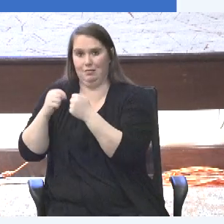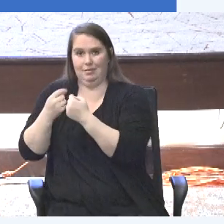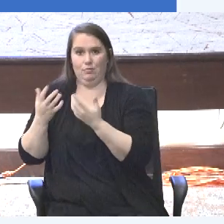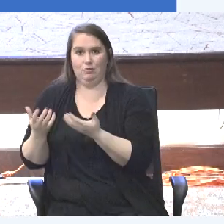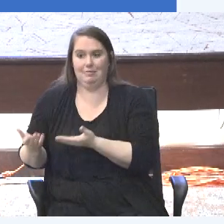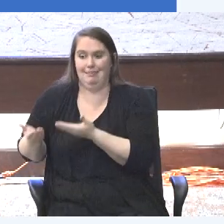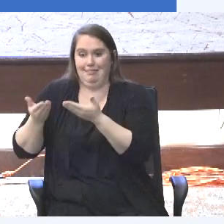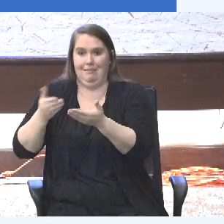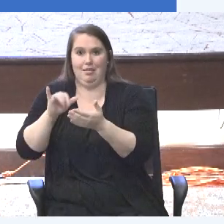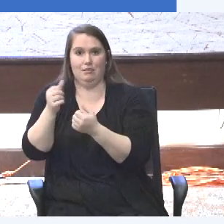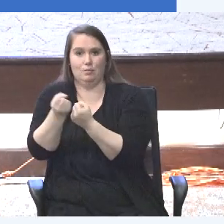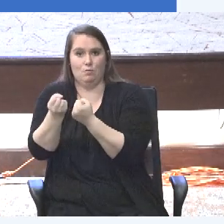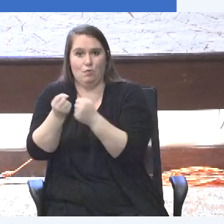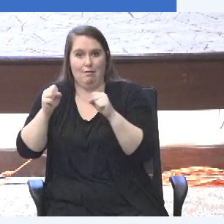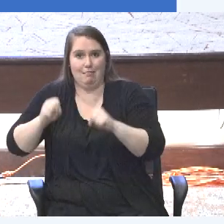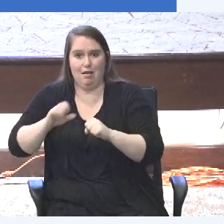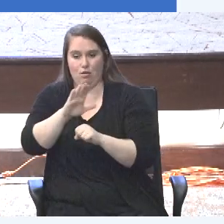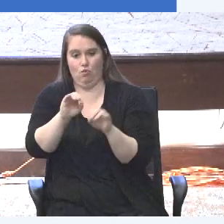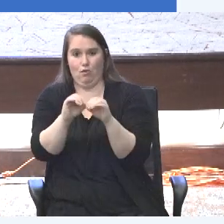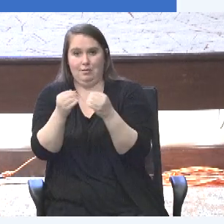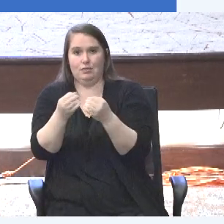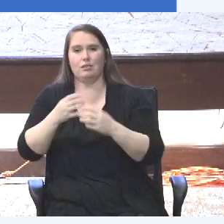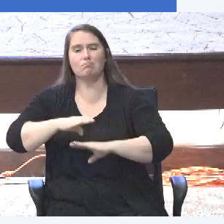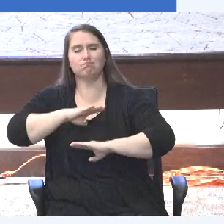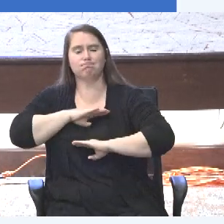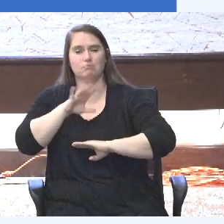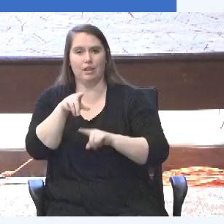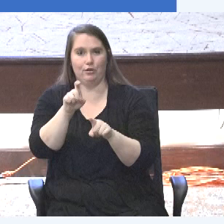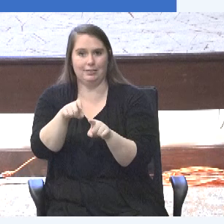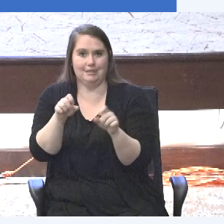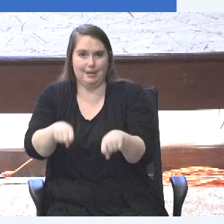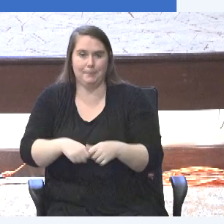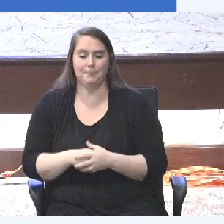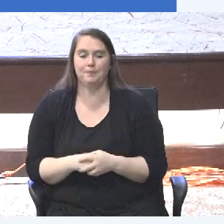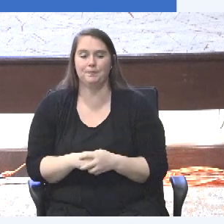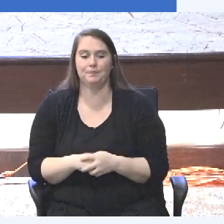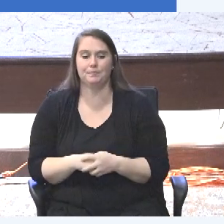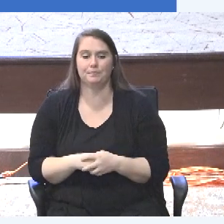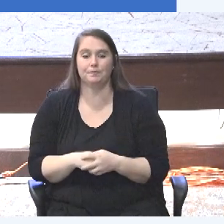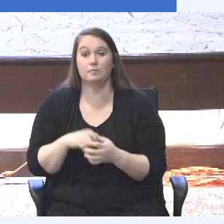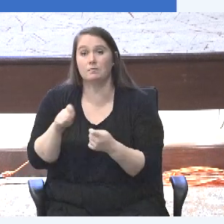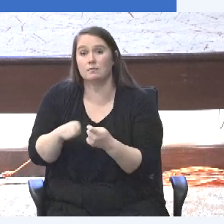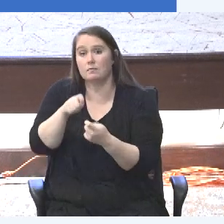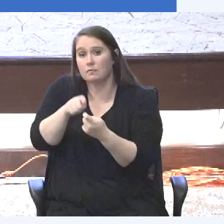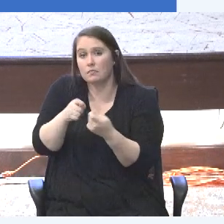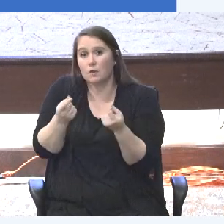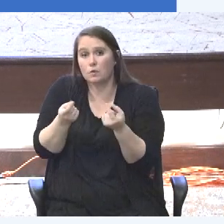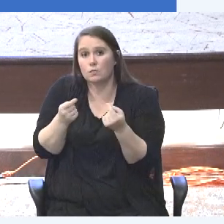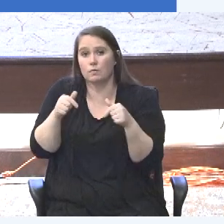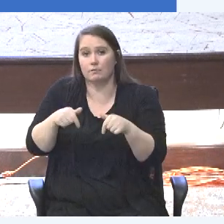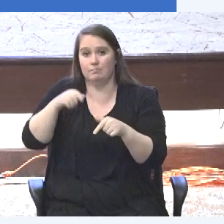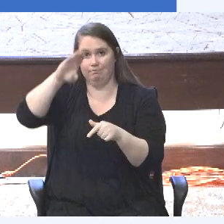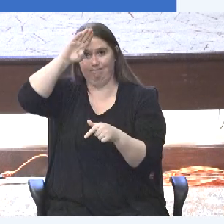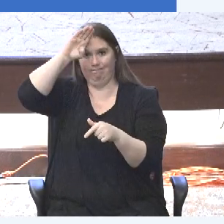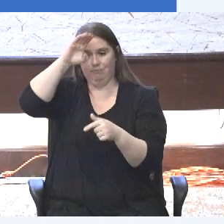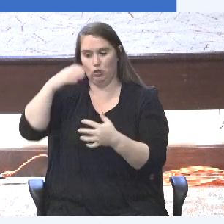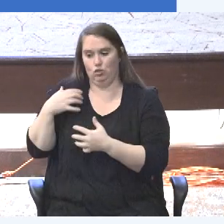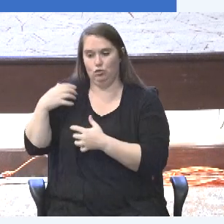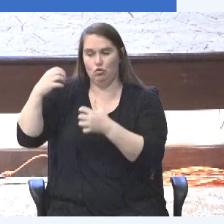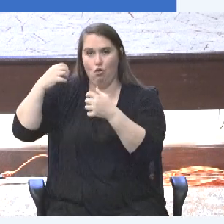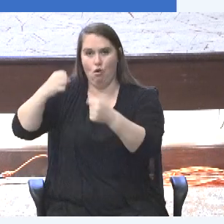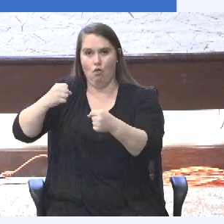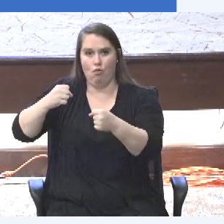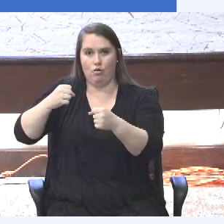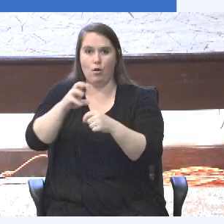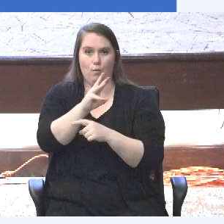as an organization and in their needs. A couple things specifically we added with this was the FireStrong website. So this is a website